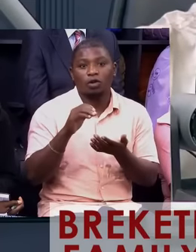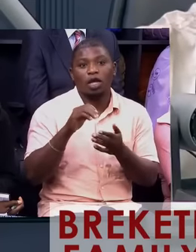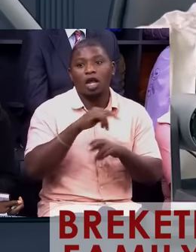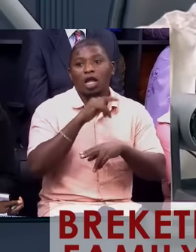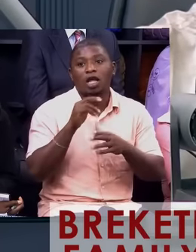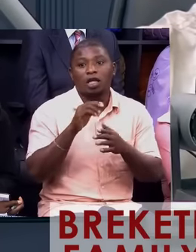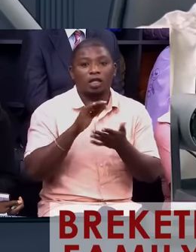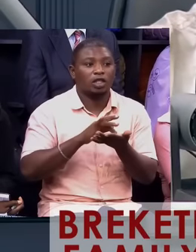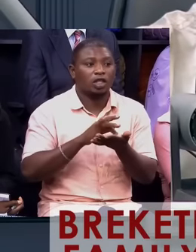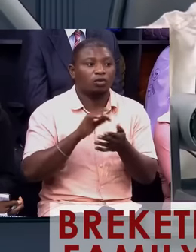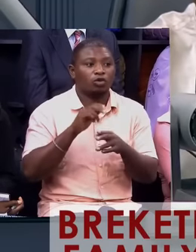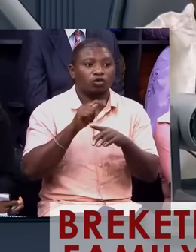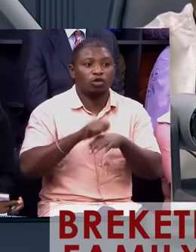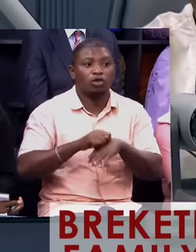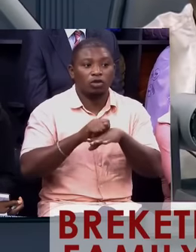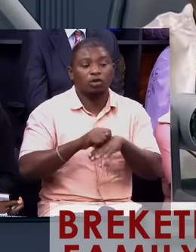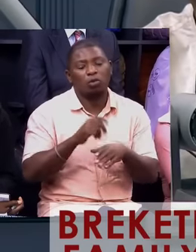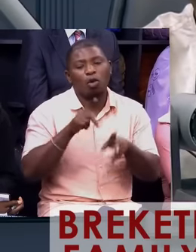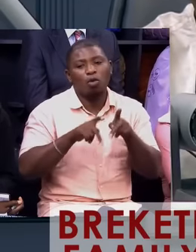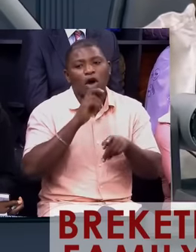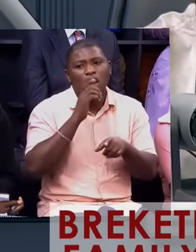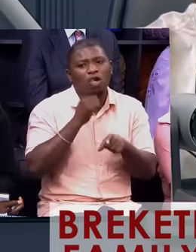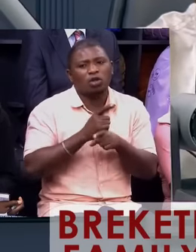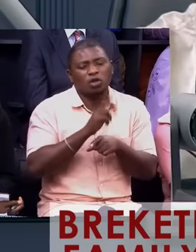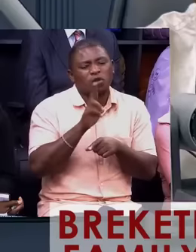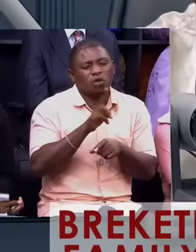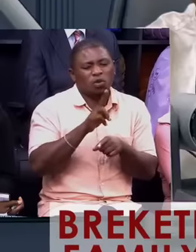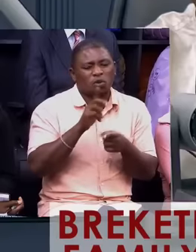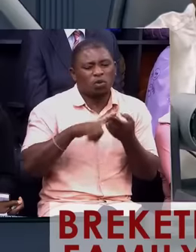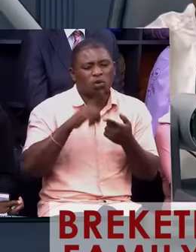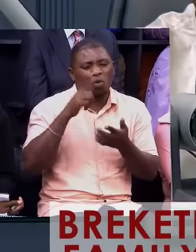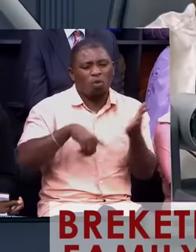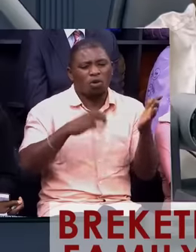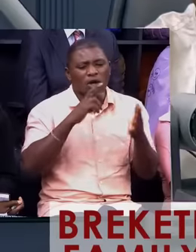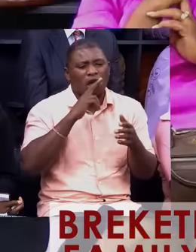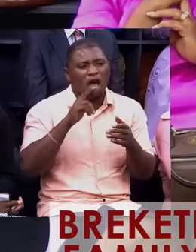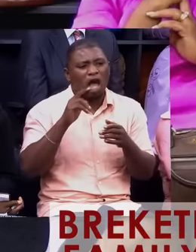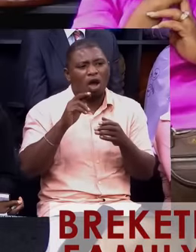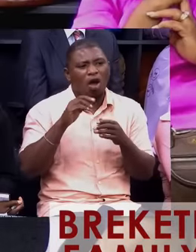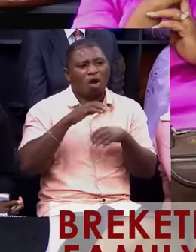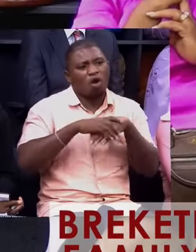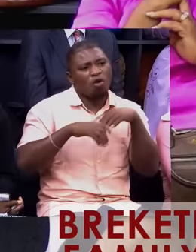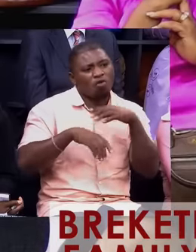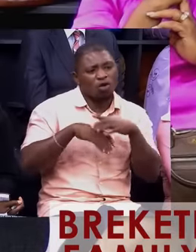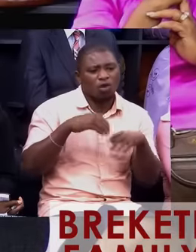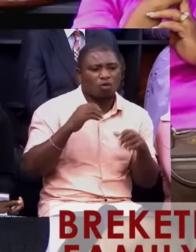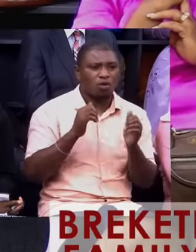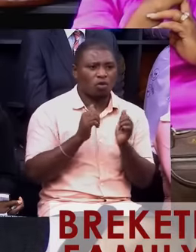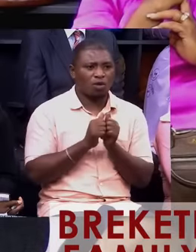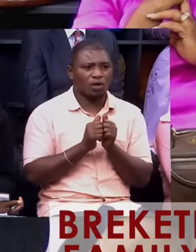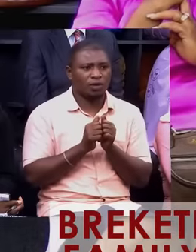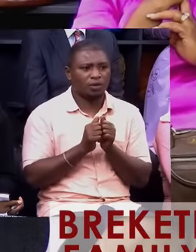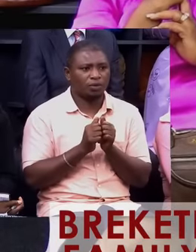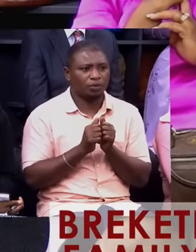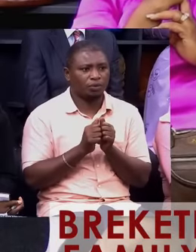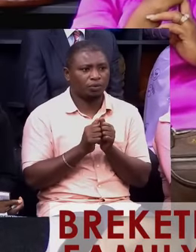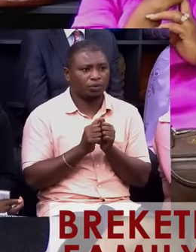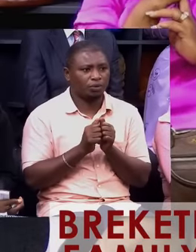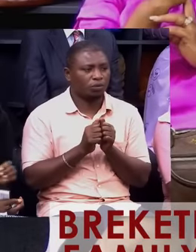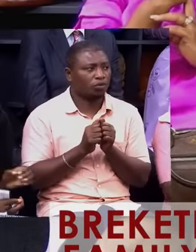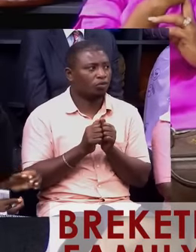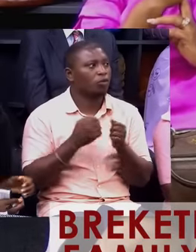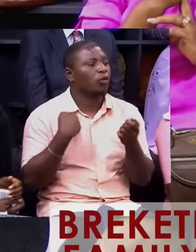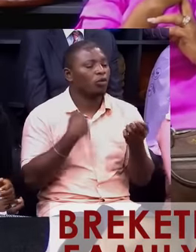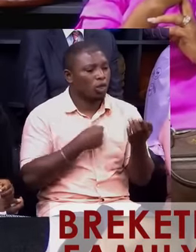drugs people are just used to what they are comfortable with people are used to what they are used to Madam we